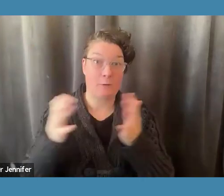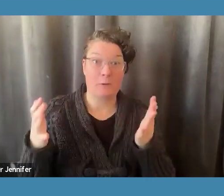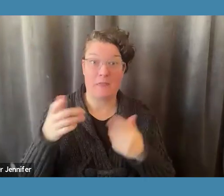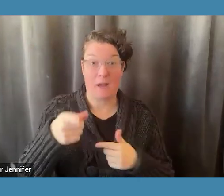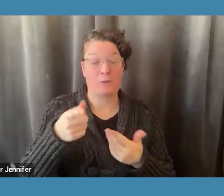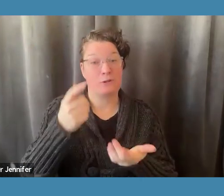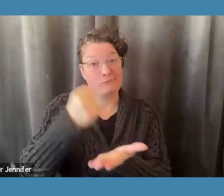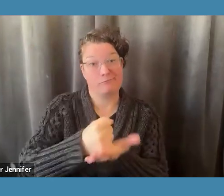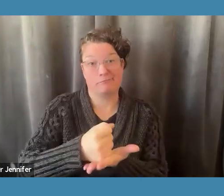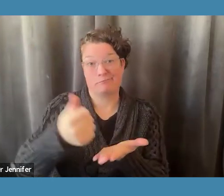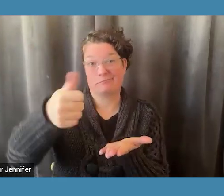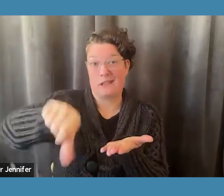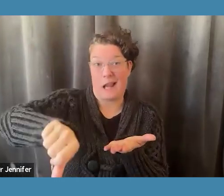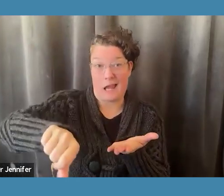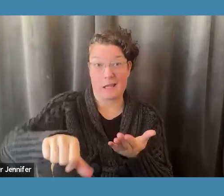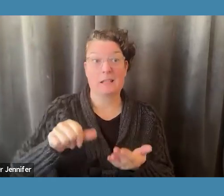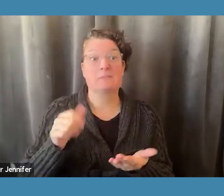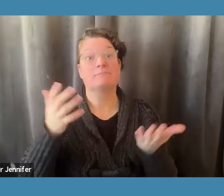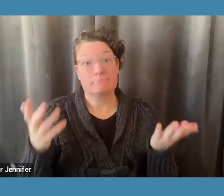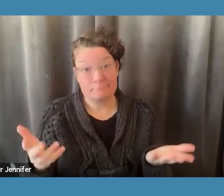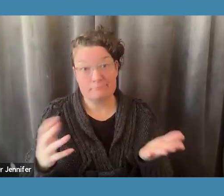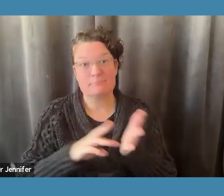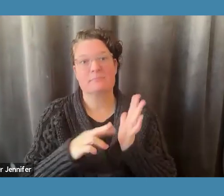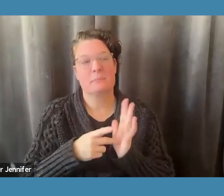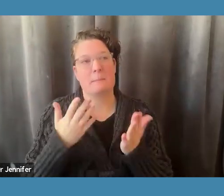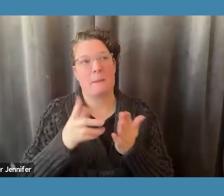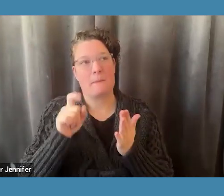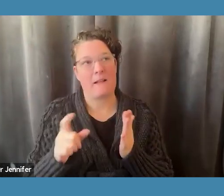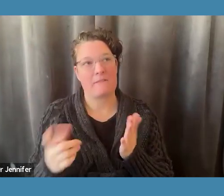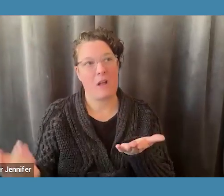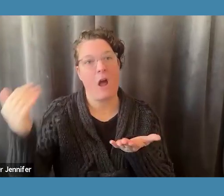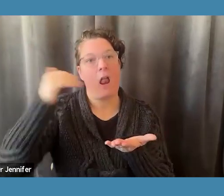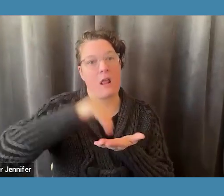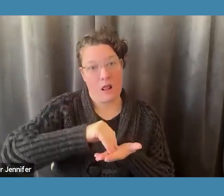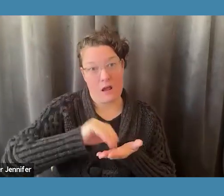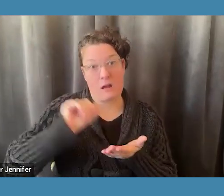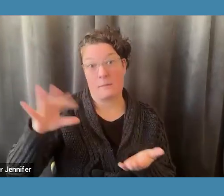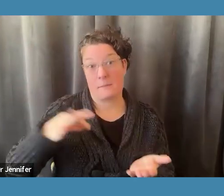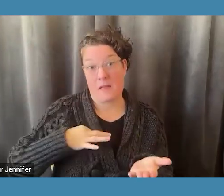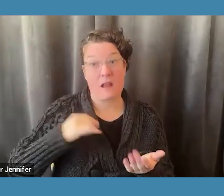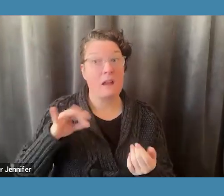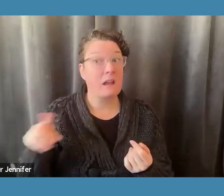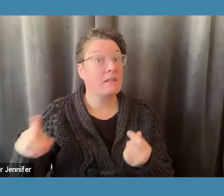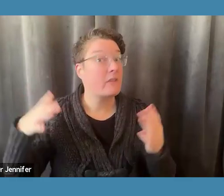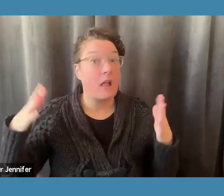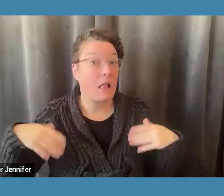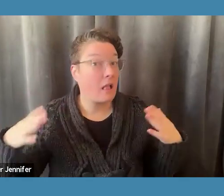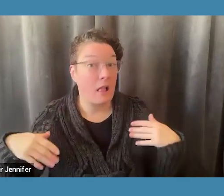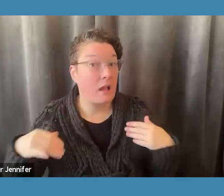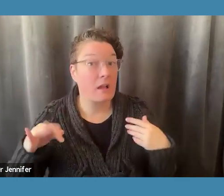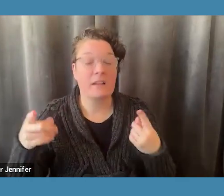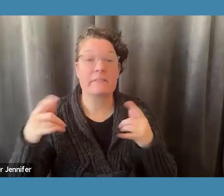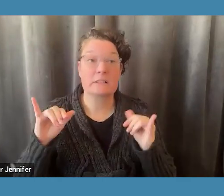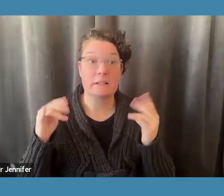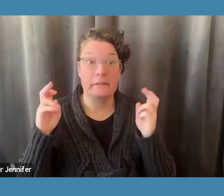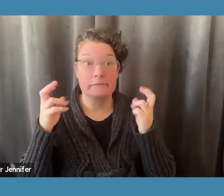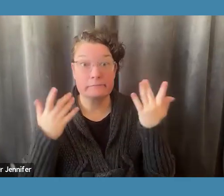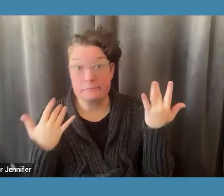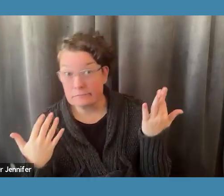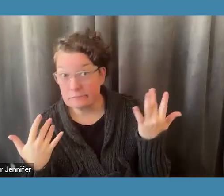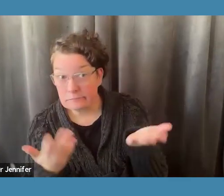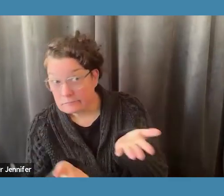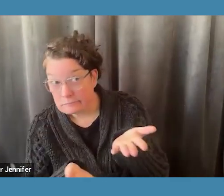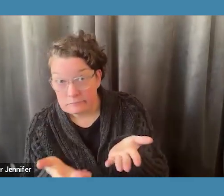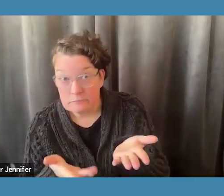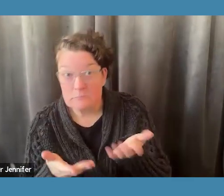denied. At that point, you may have to reapply. If they haven't done that yet, if they're just still kind of waiting and it's been a